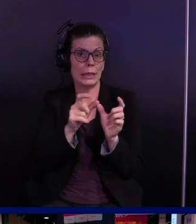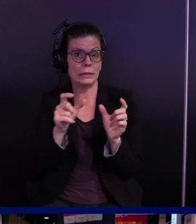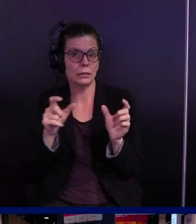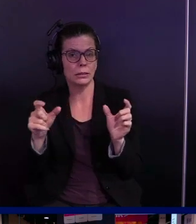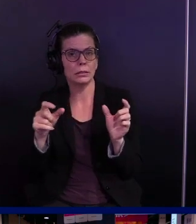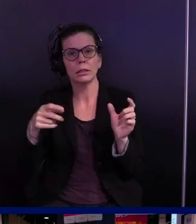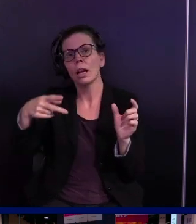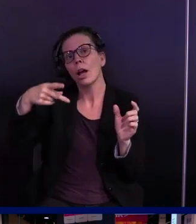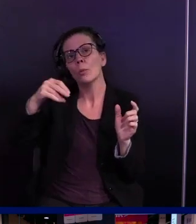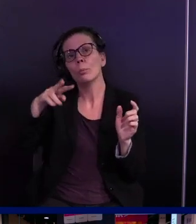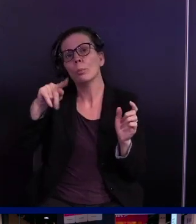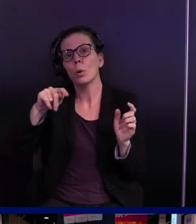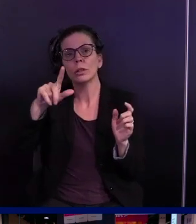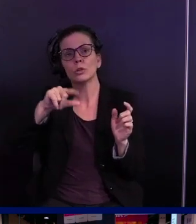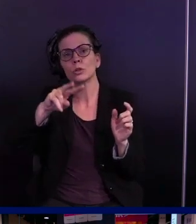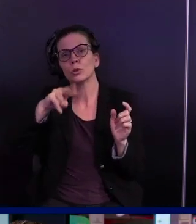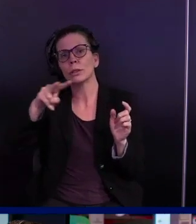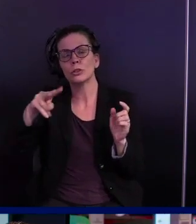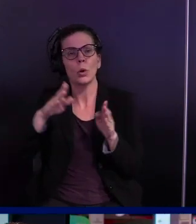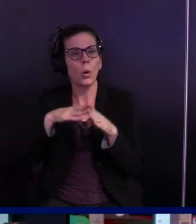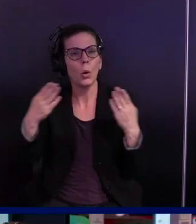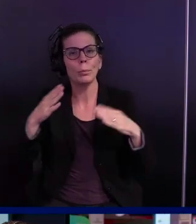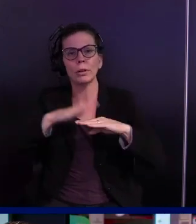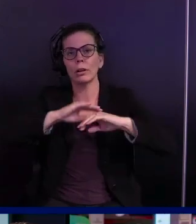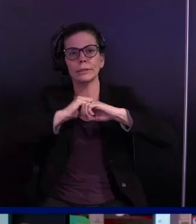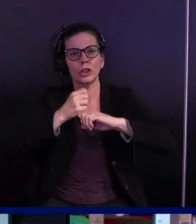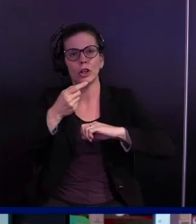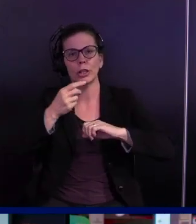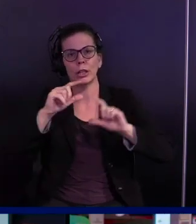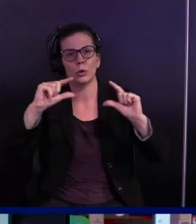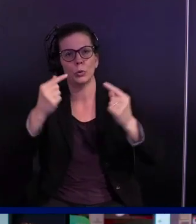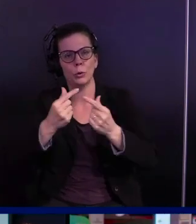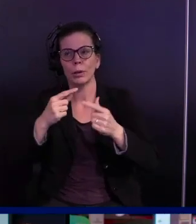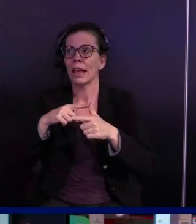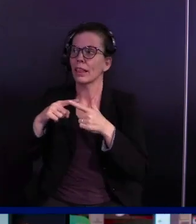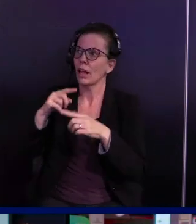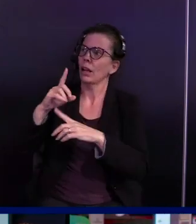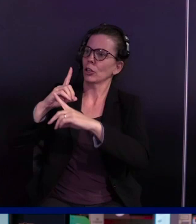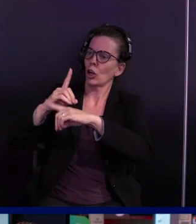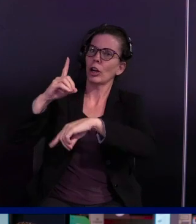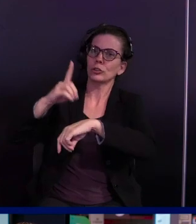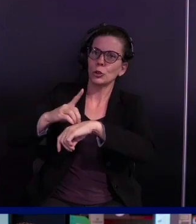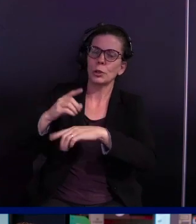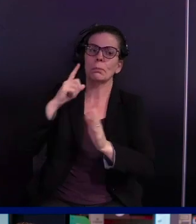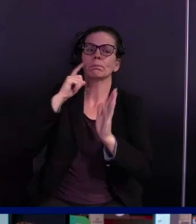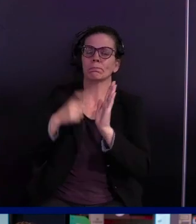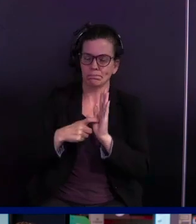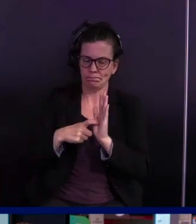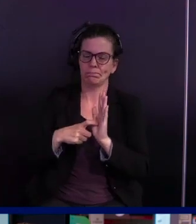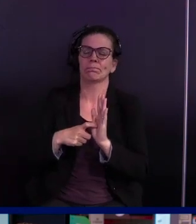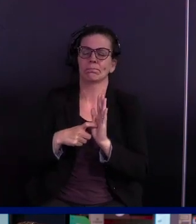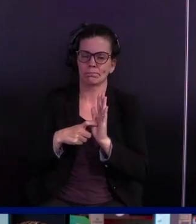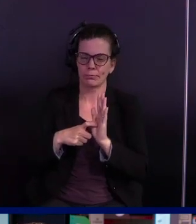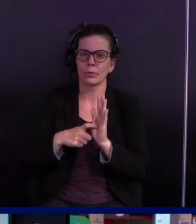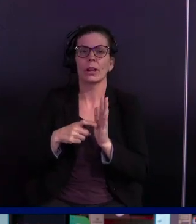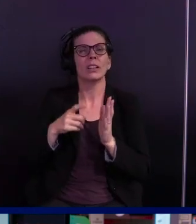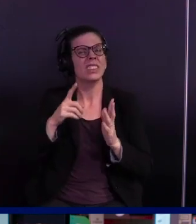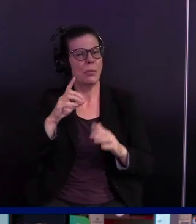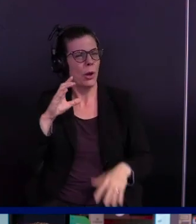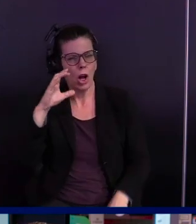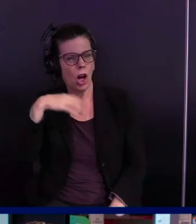port 22 open on a security group, and guard duty happened to see that there was some